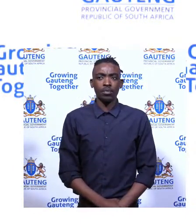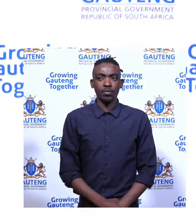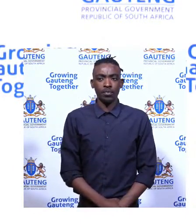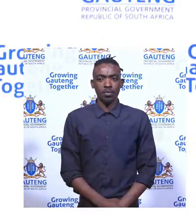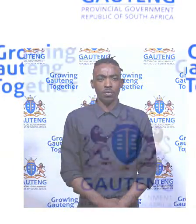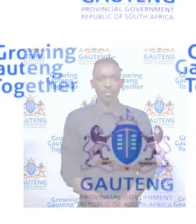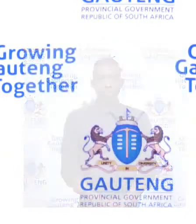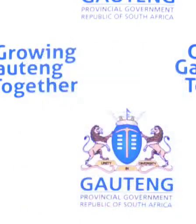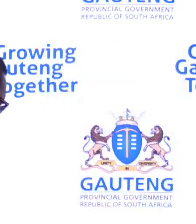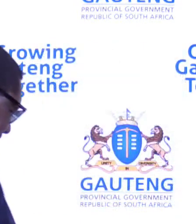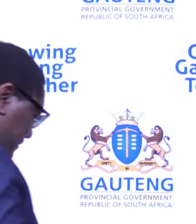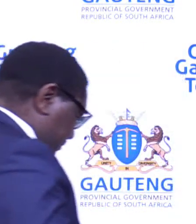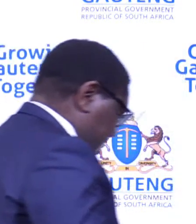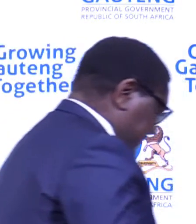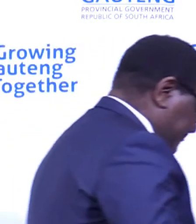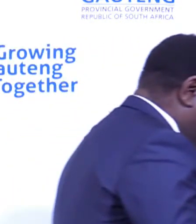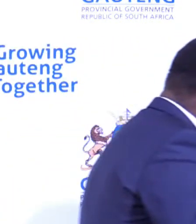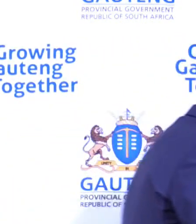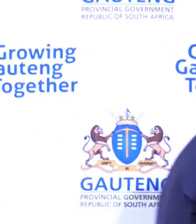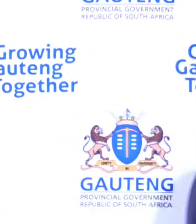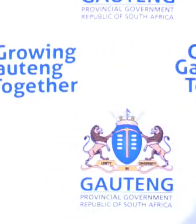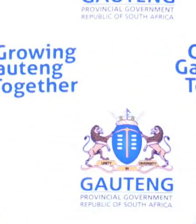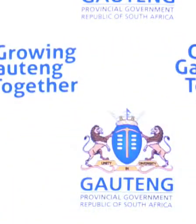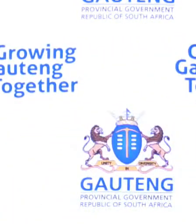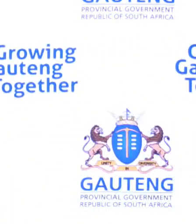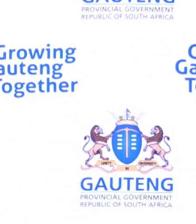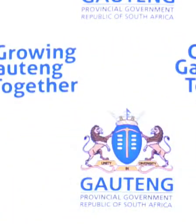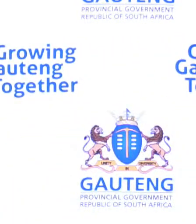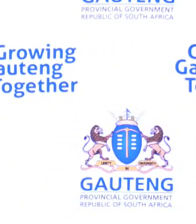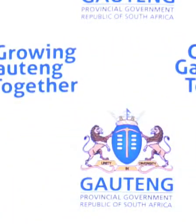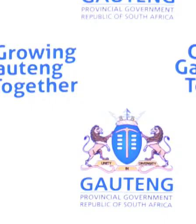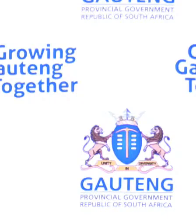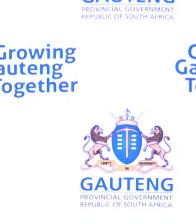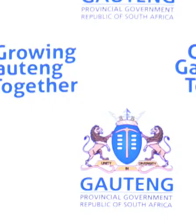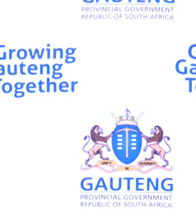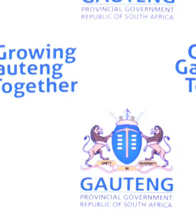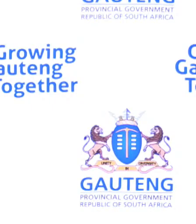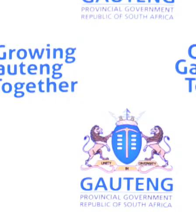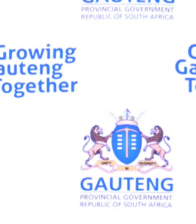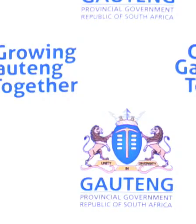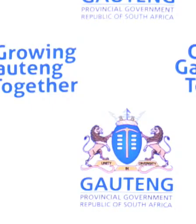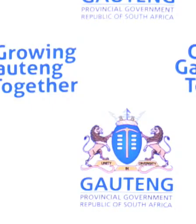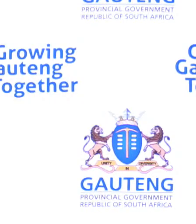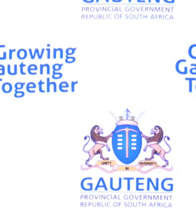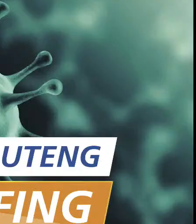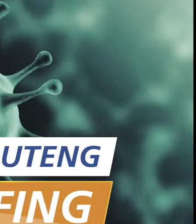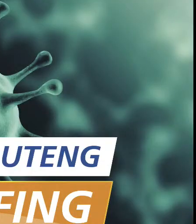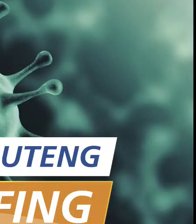Thank you. It's the end of the briefing.